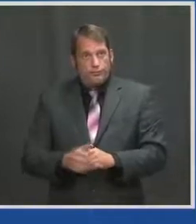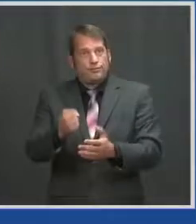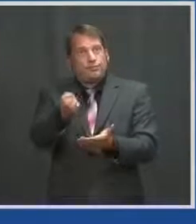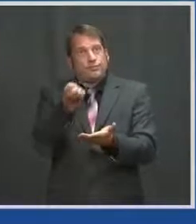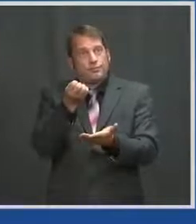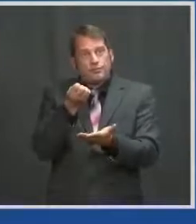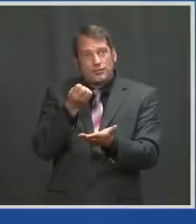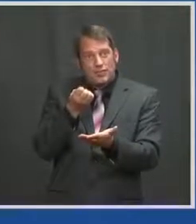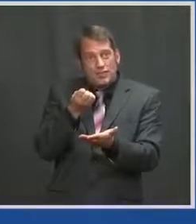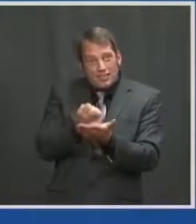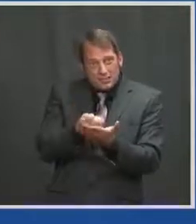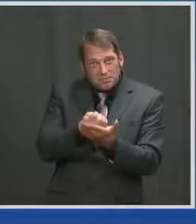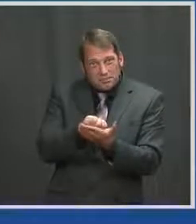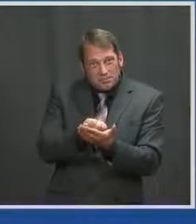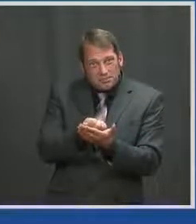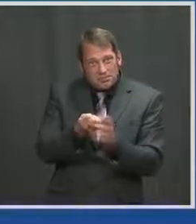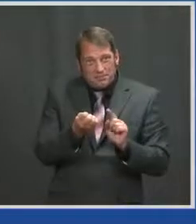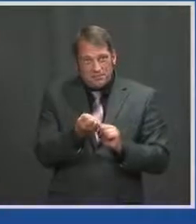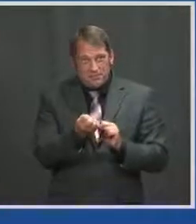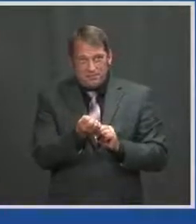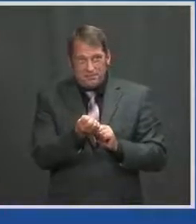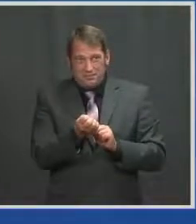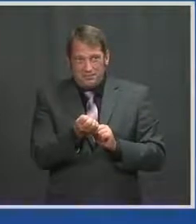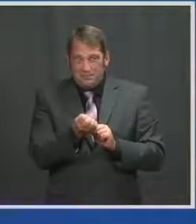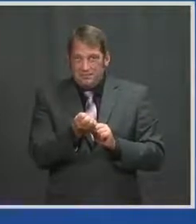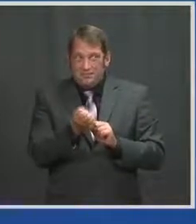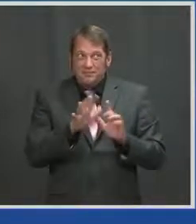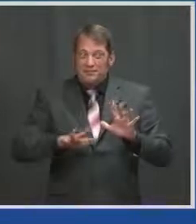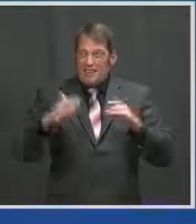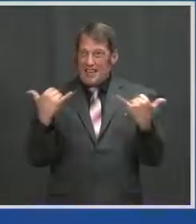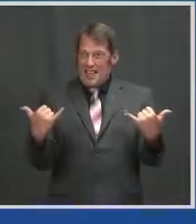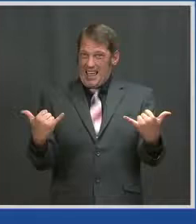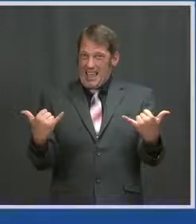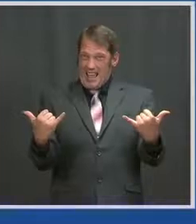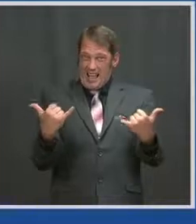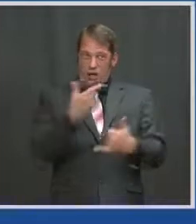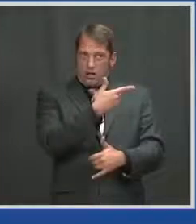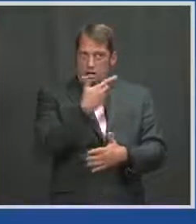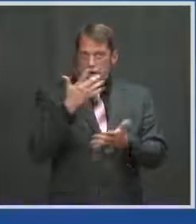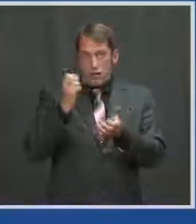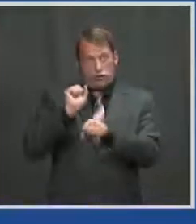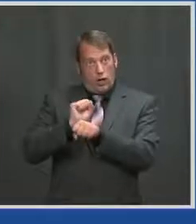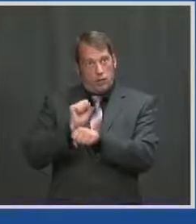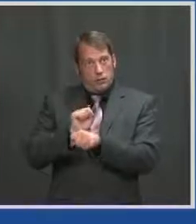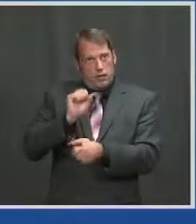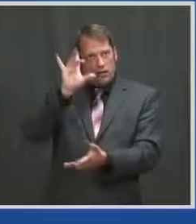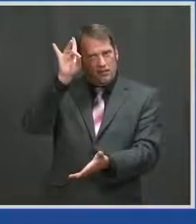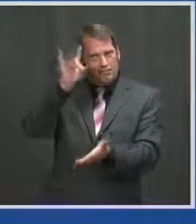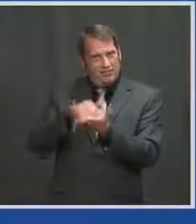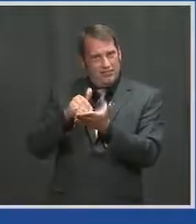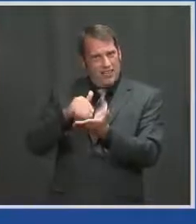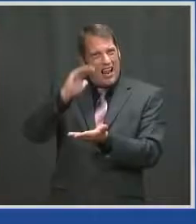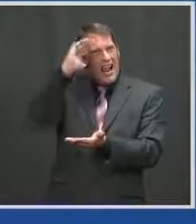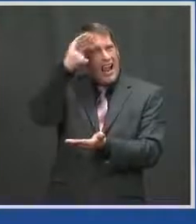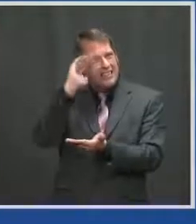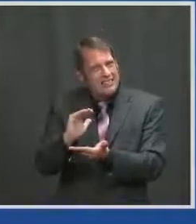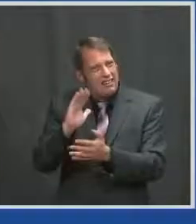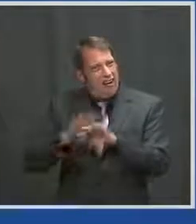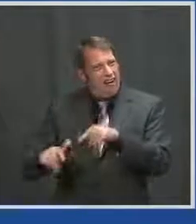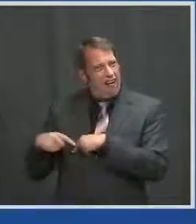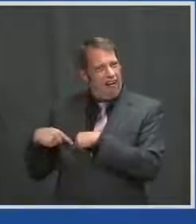8 million fewer jobs than when this pandemic started. The data shows that more